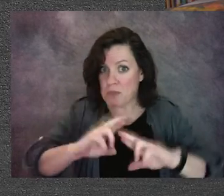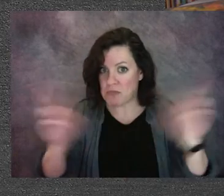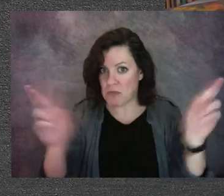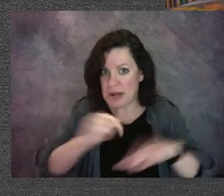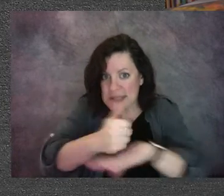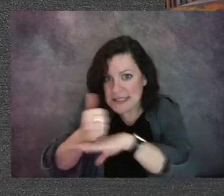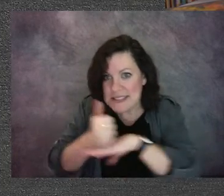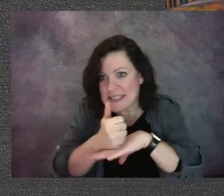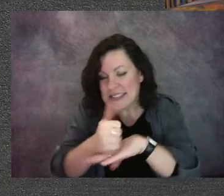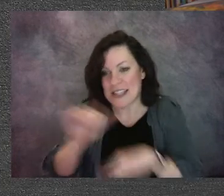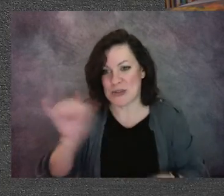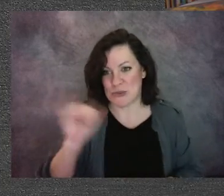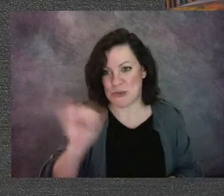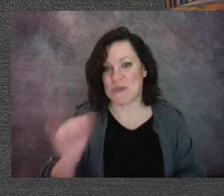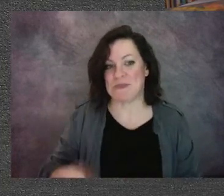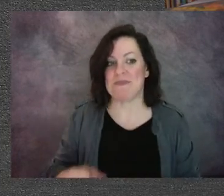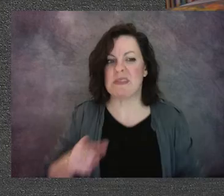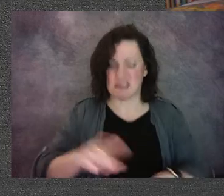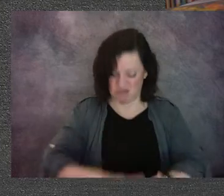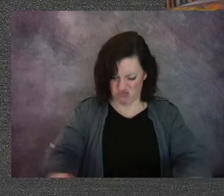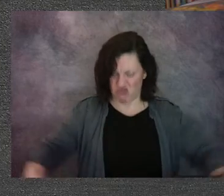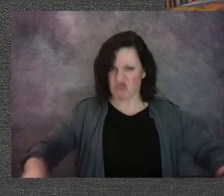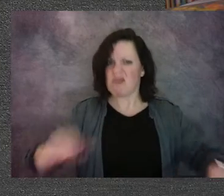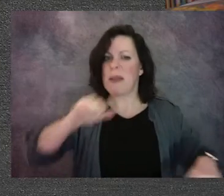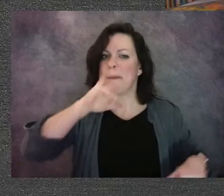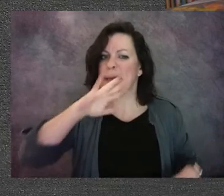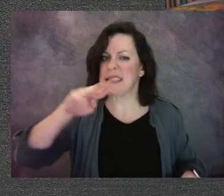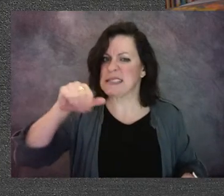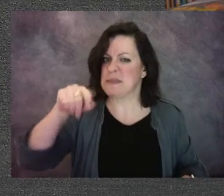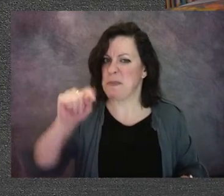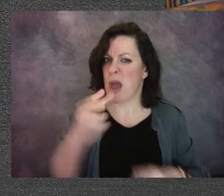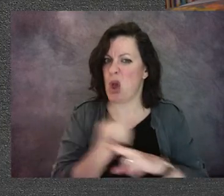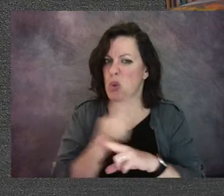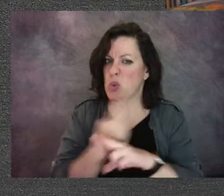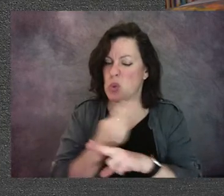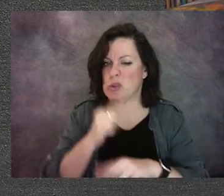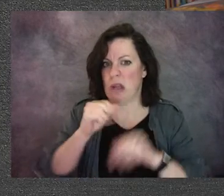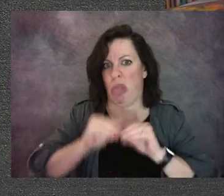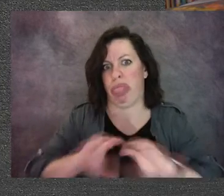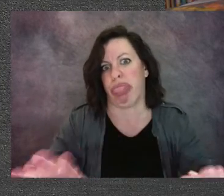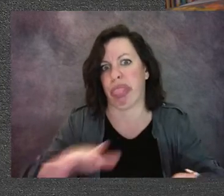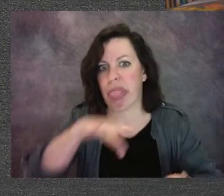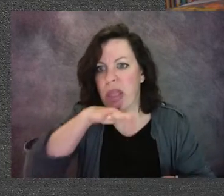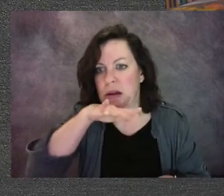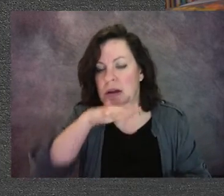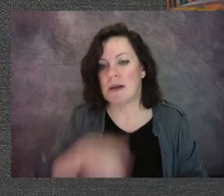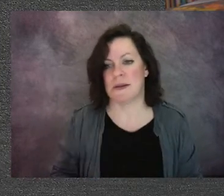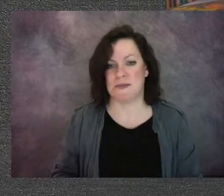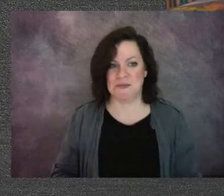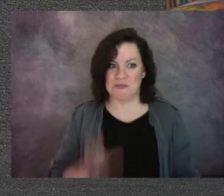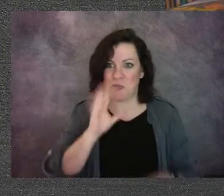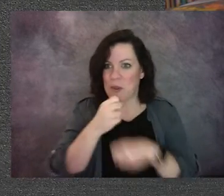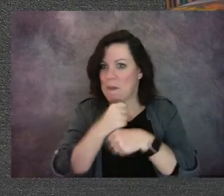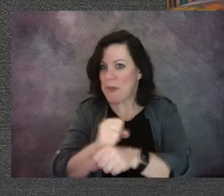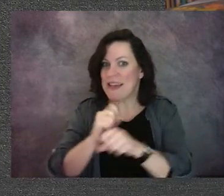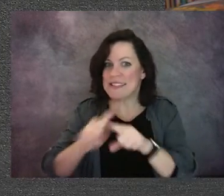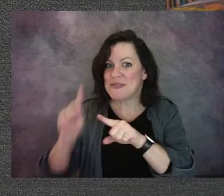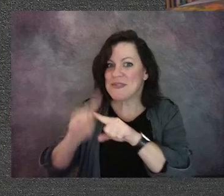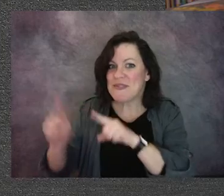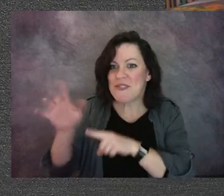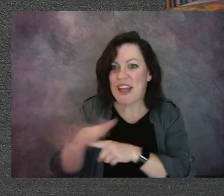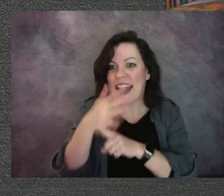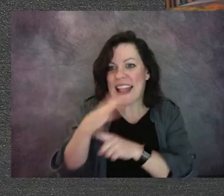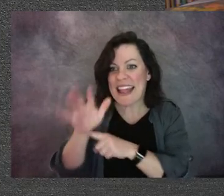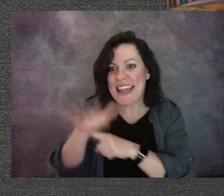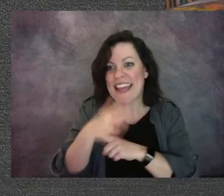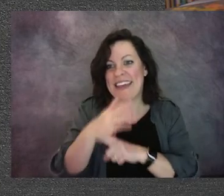should have your table all set up. I have my messy mat here. Jean Marie's getting our water bottle. We're going to make some leaves, all sorts